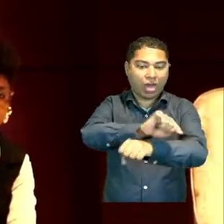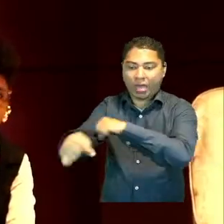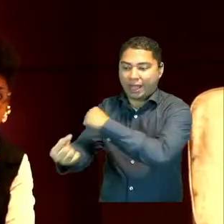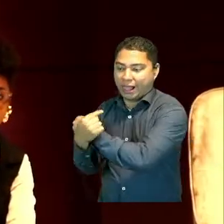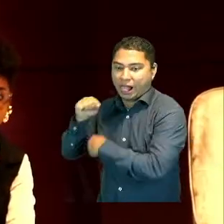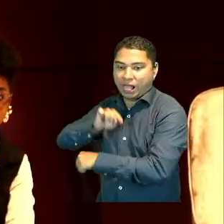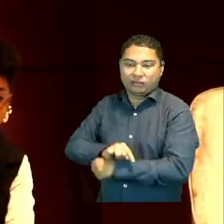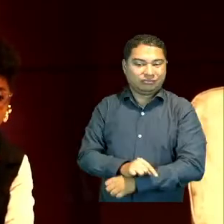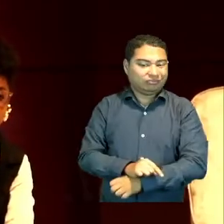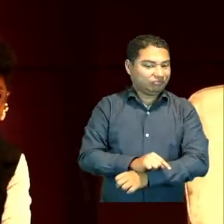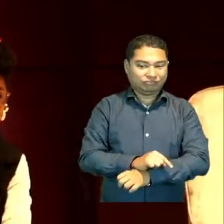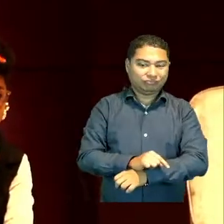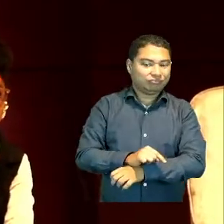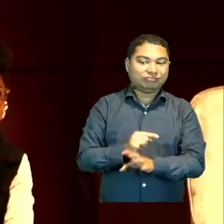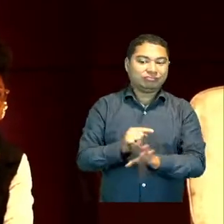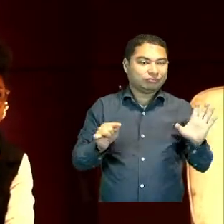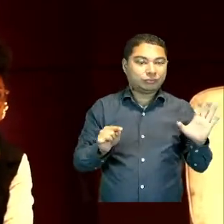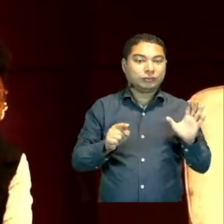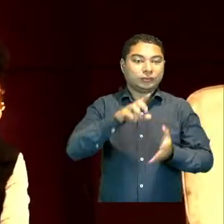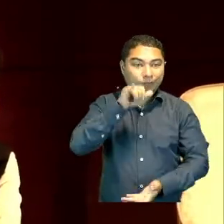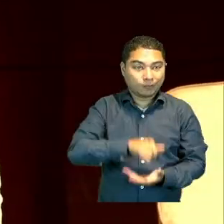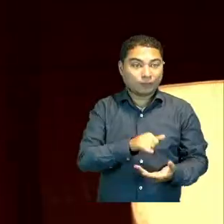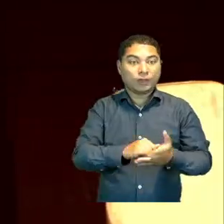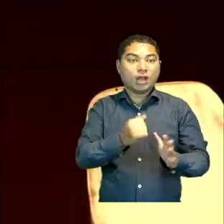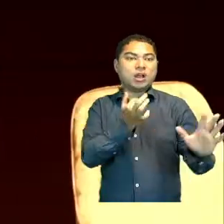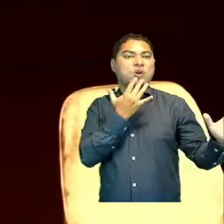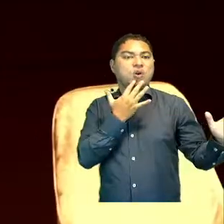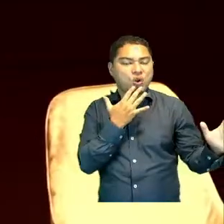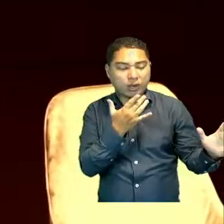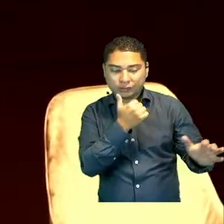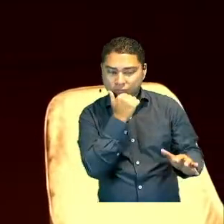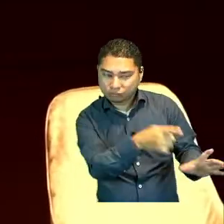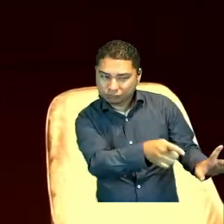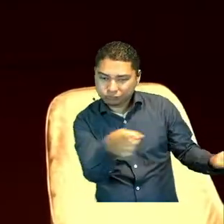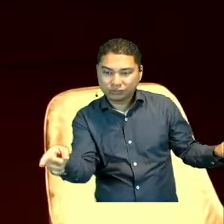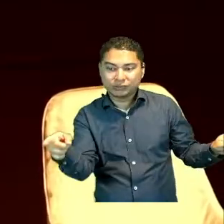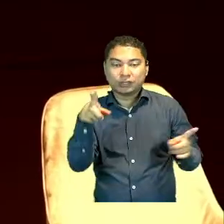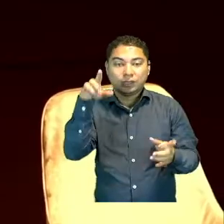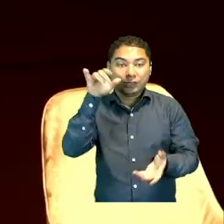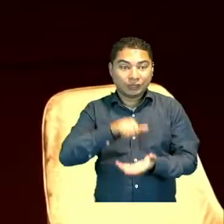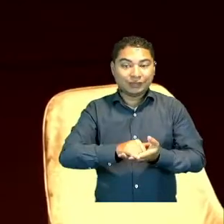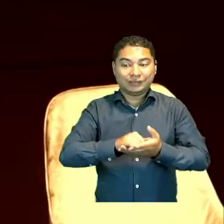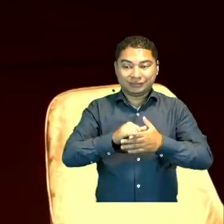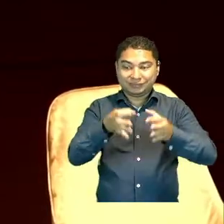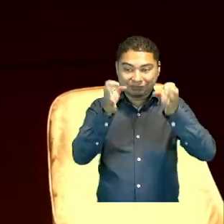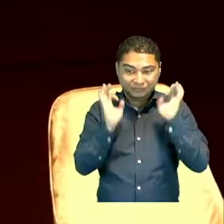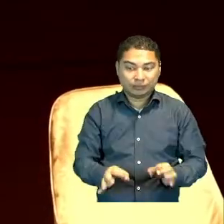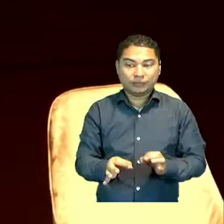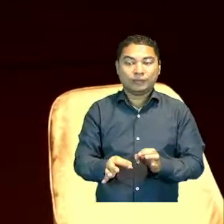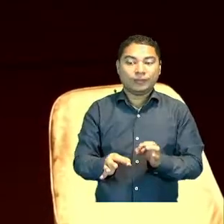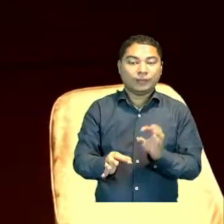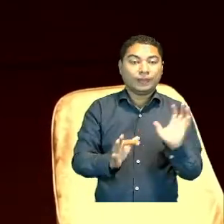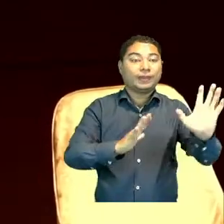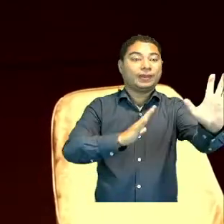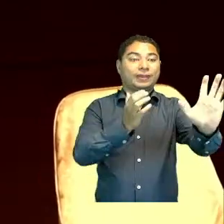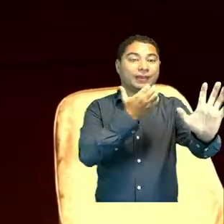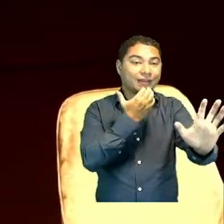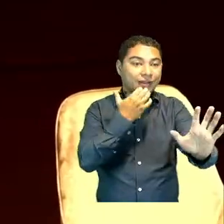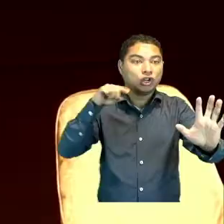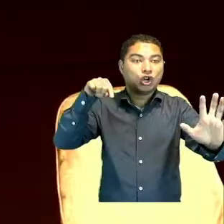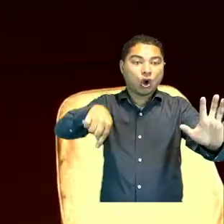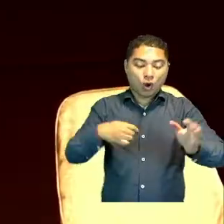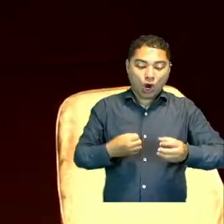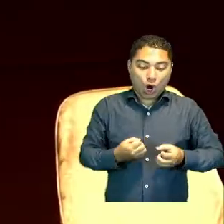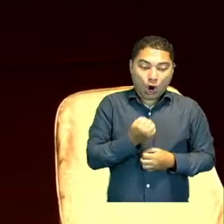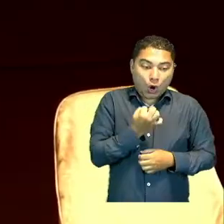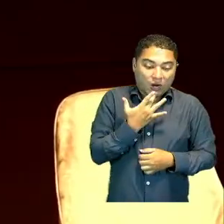much. Oh, that color. Oh, that black person dressed in that bright color. He doesn't have style,